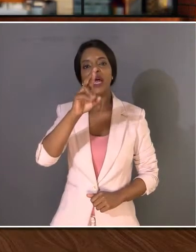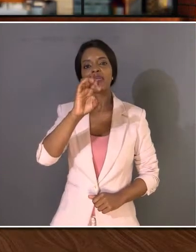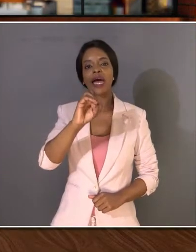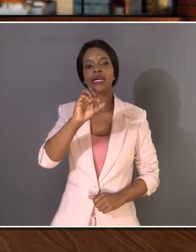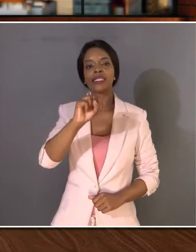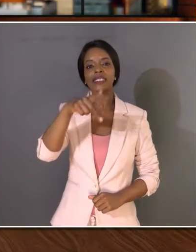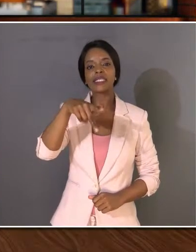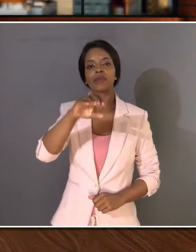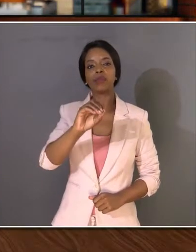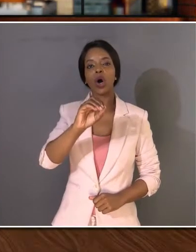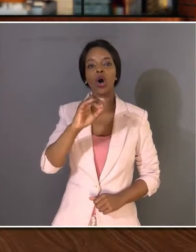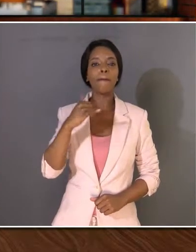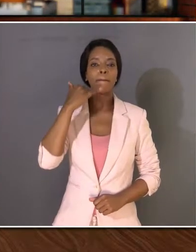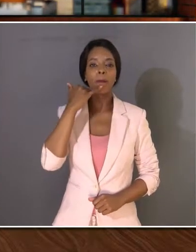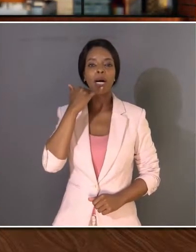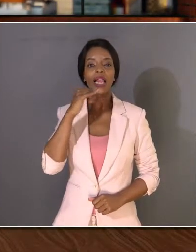Application,